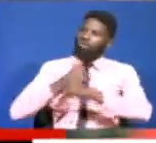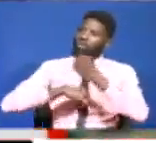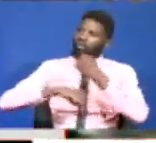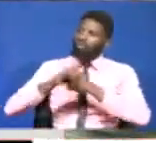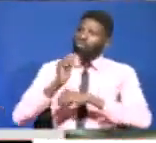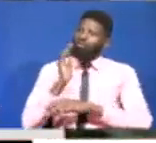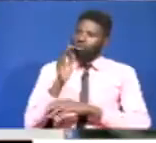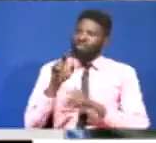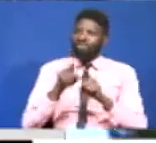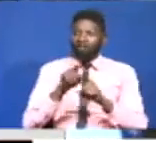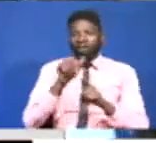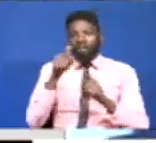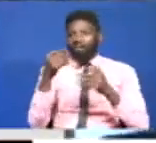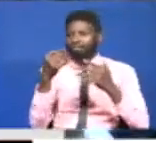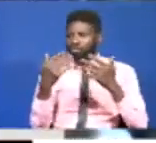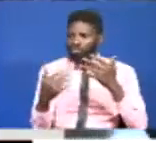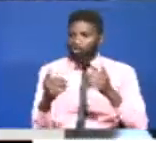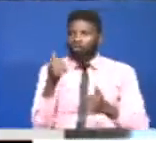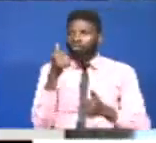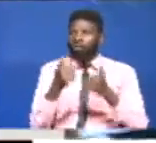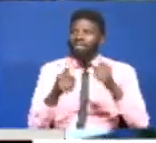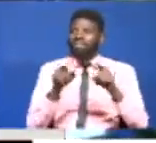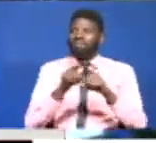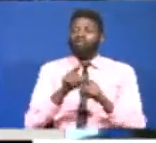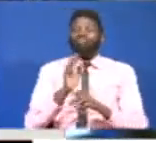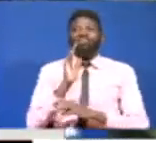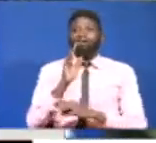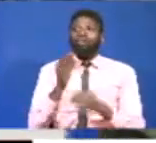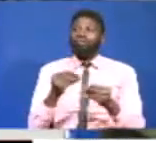aspects that will be completed by